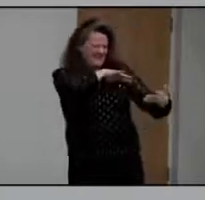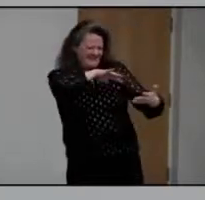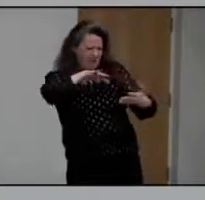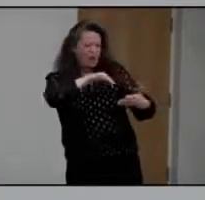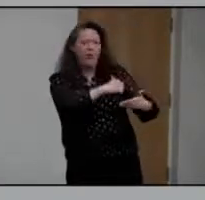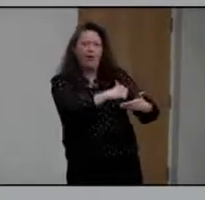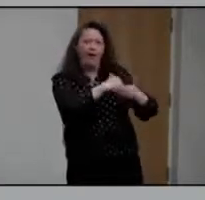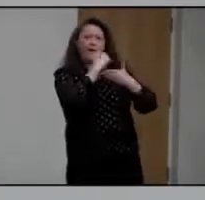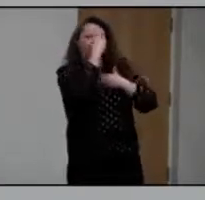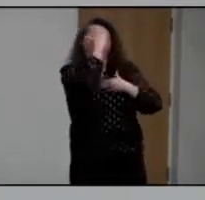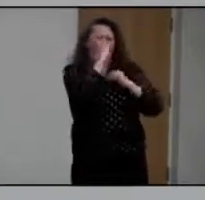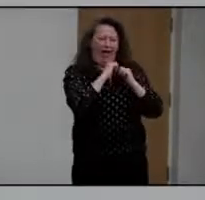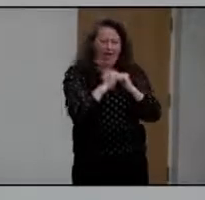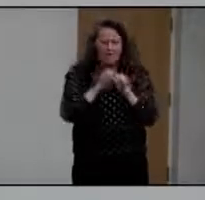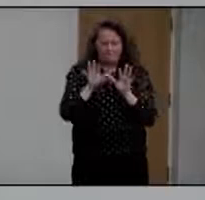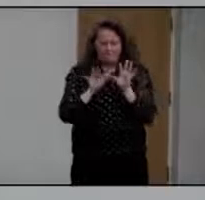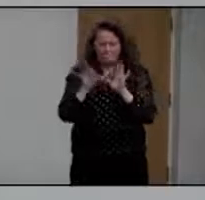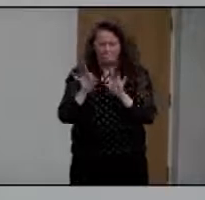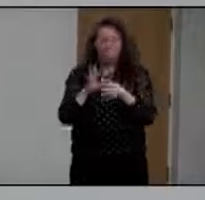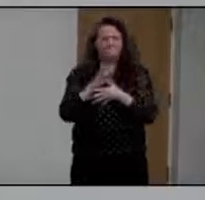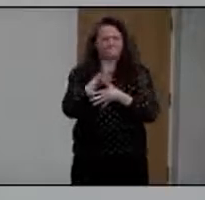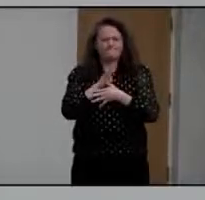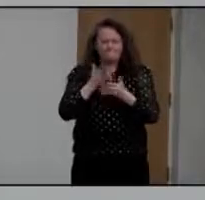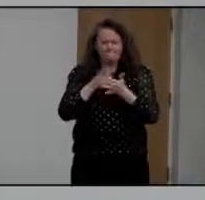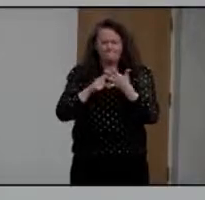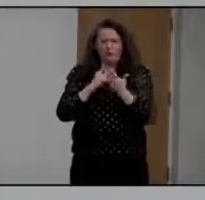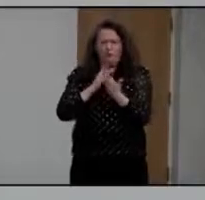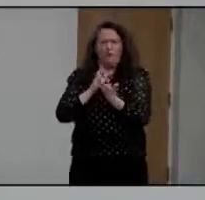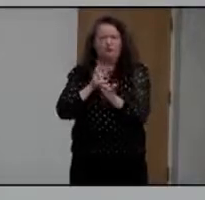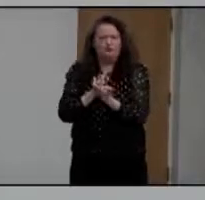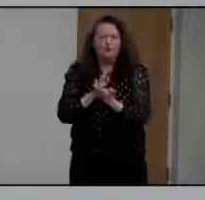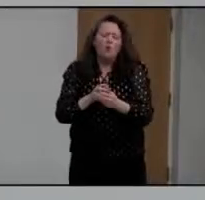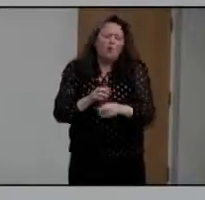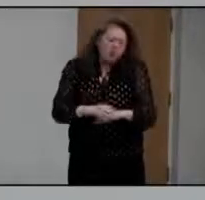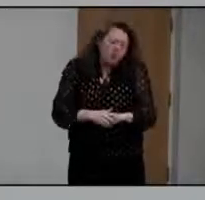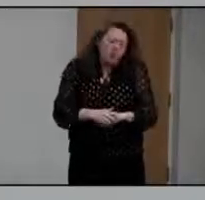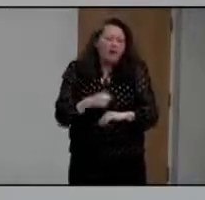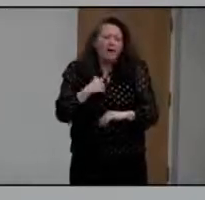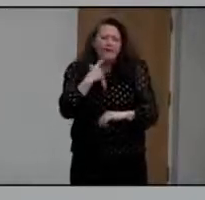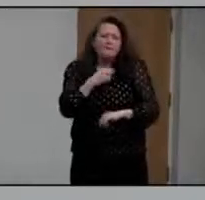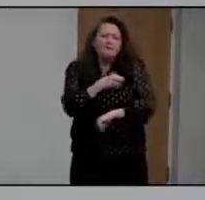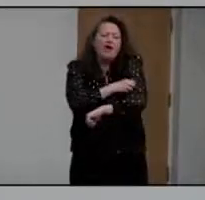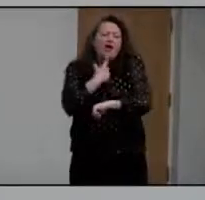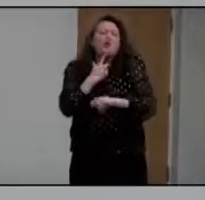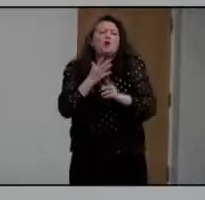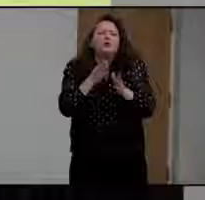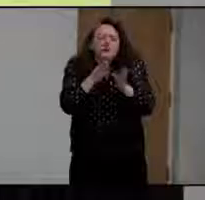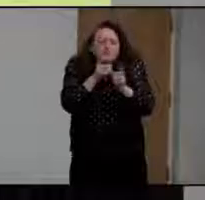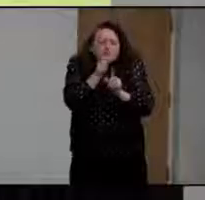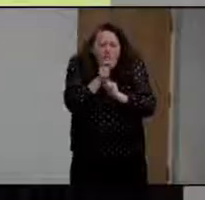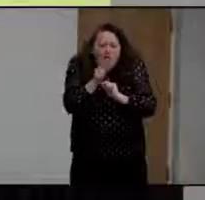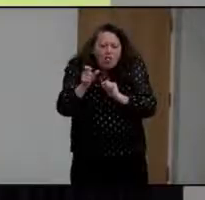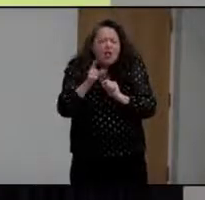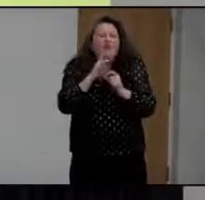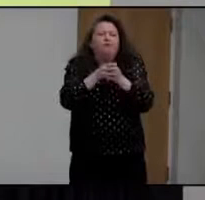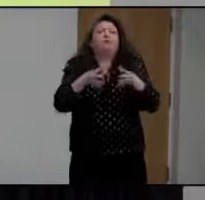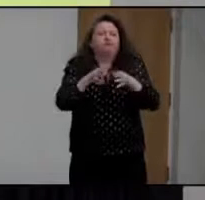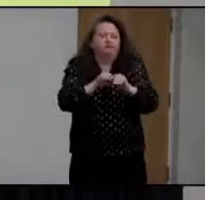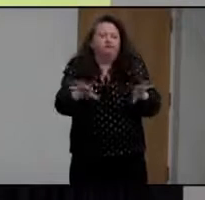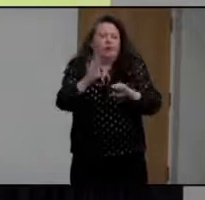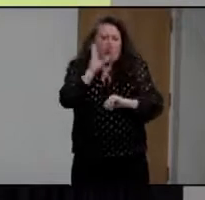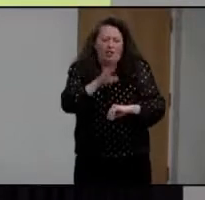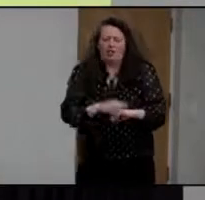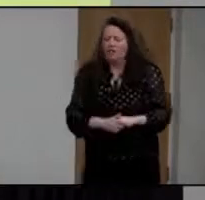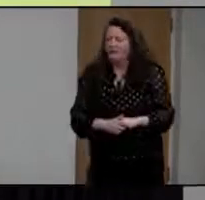of get access to the data that Ross has been talking about, which indeed is very difficult to get access to. And if I can build on that, I think